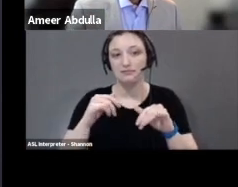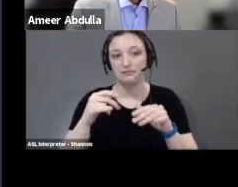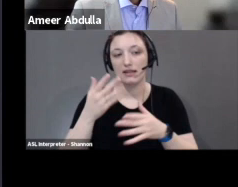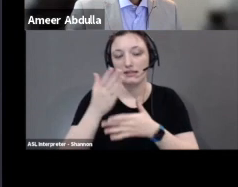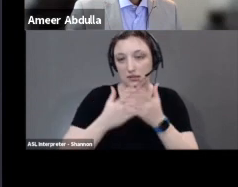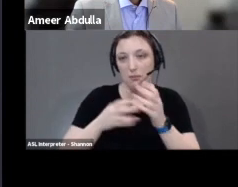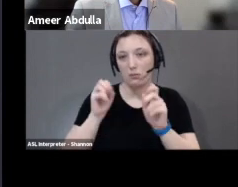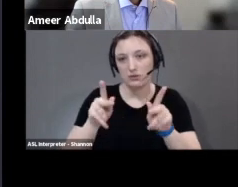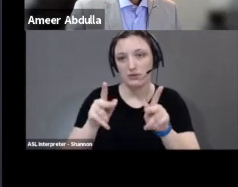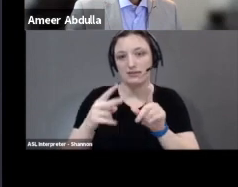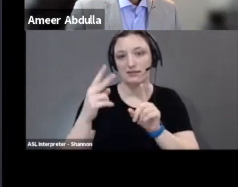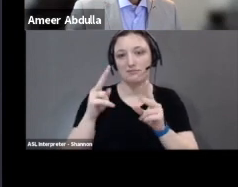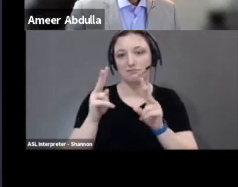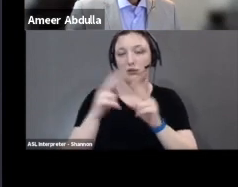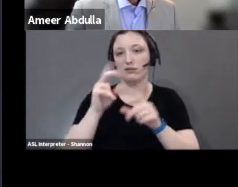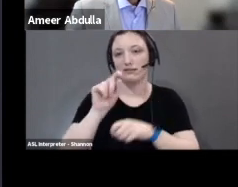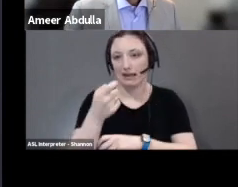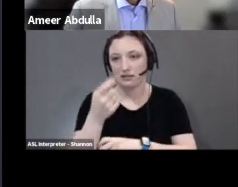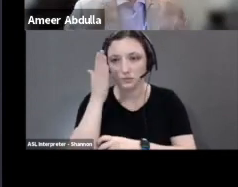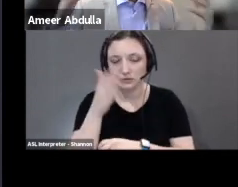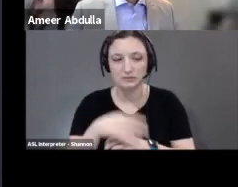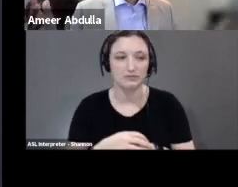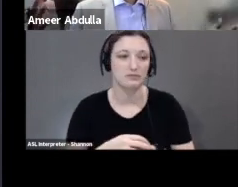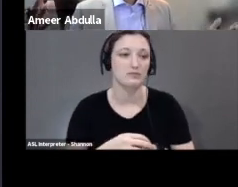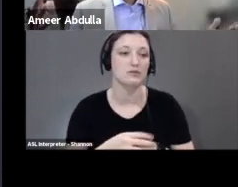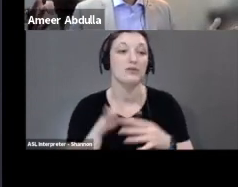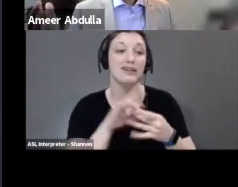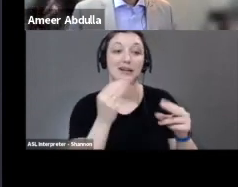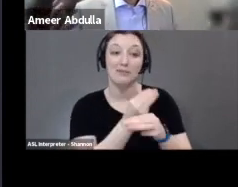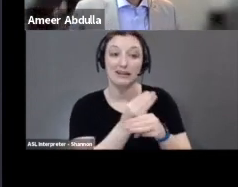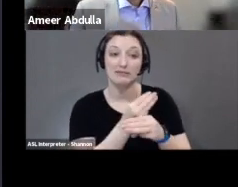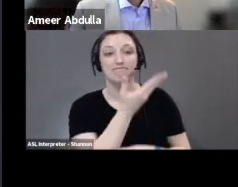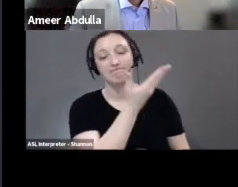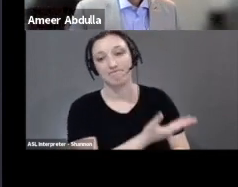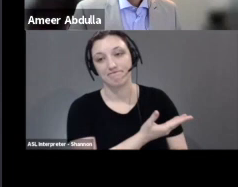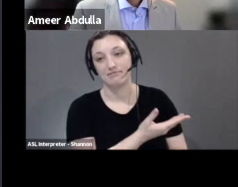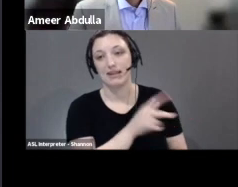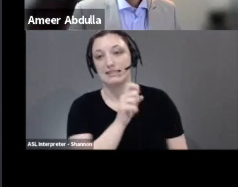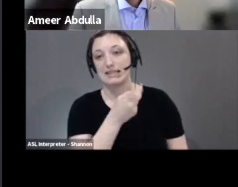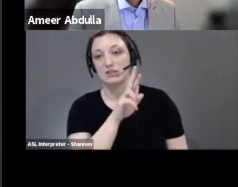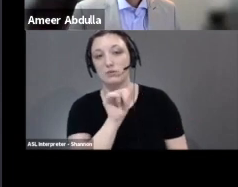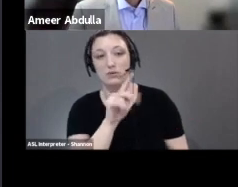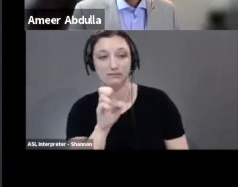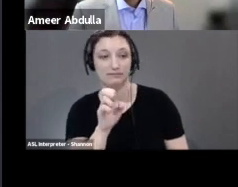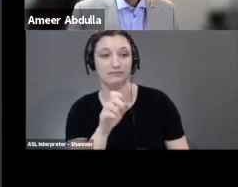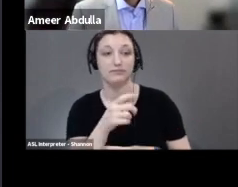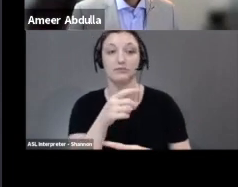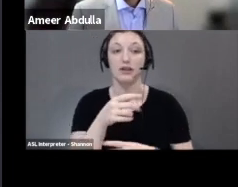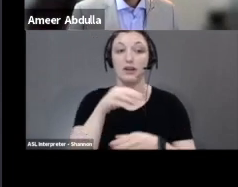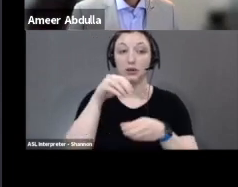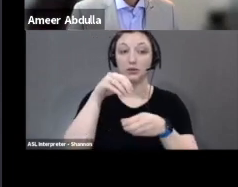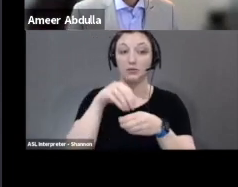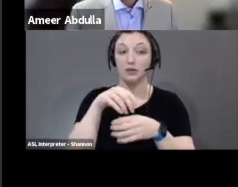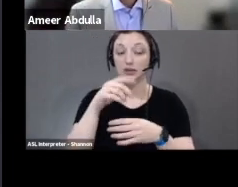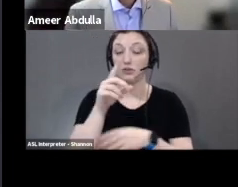So on a mathematical basis, here's some tax rates. So for 2021, for an Ontario resident earning more